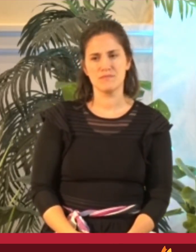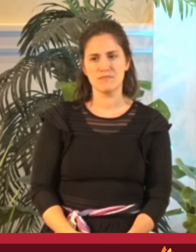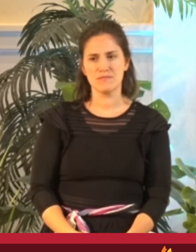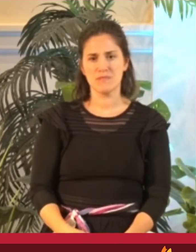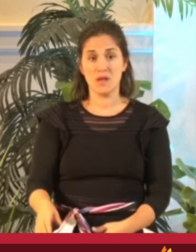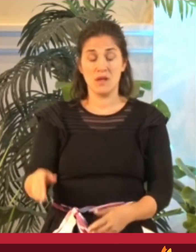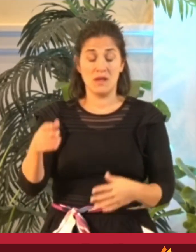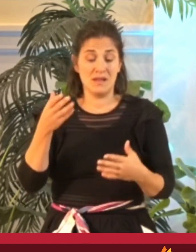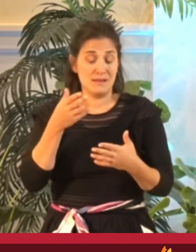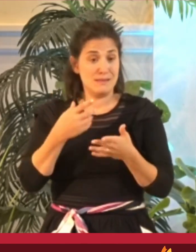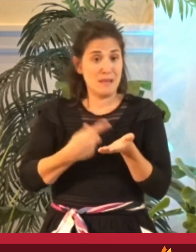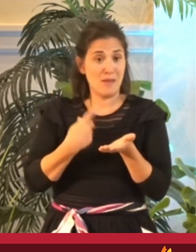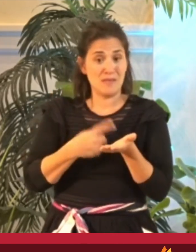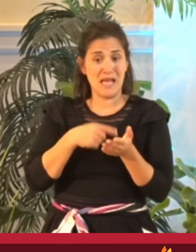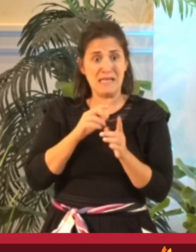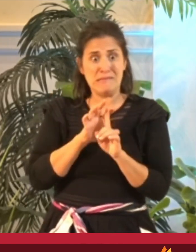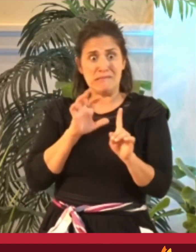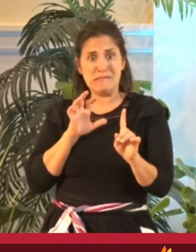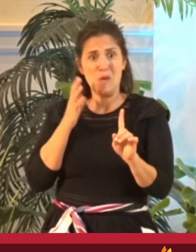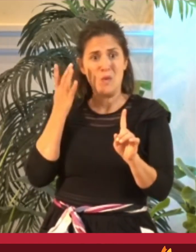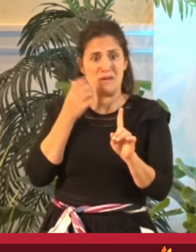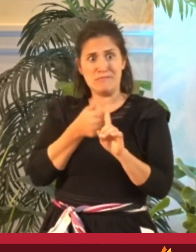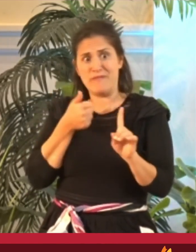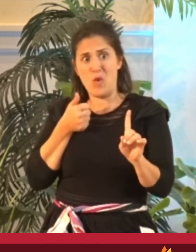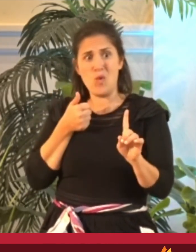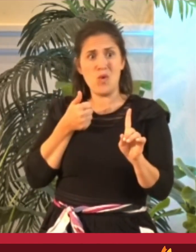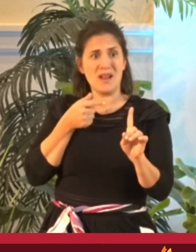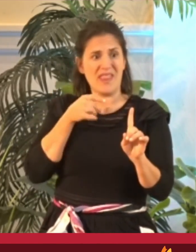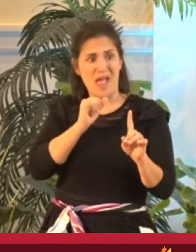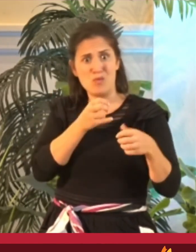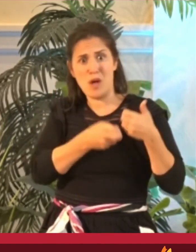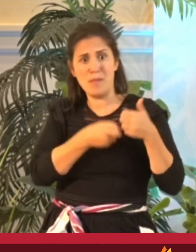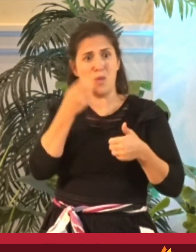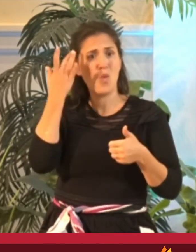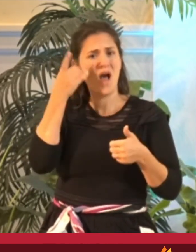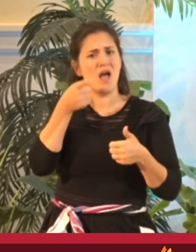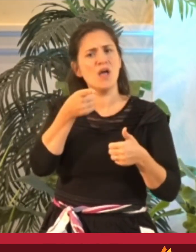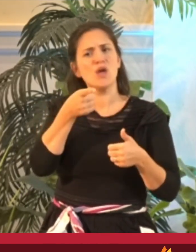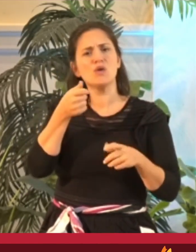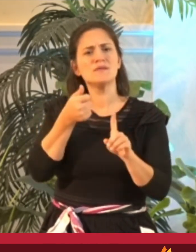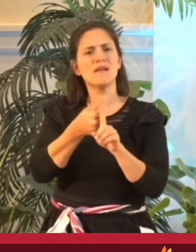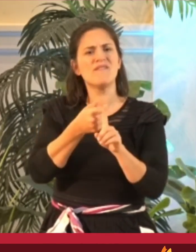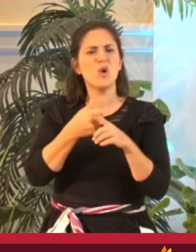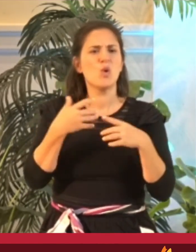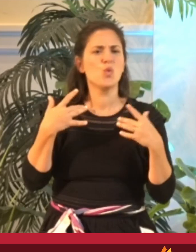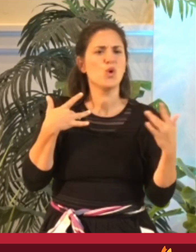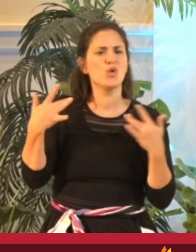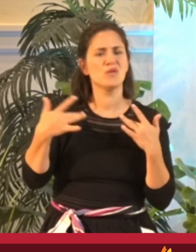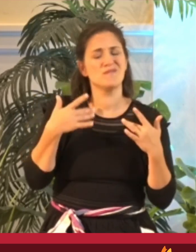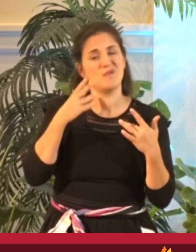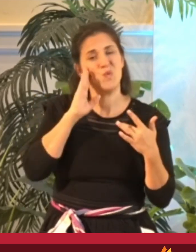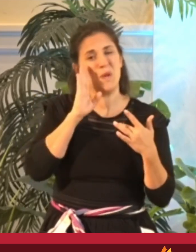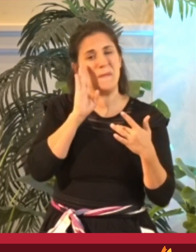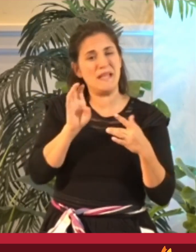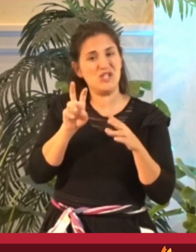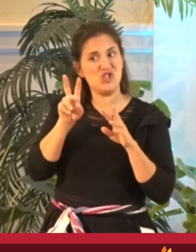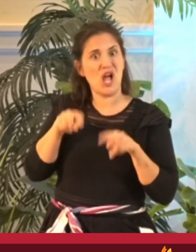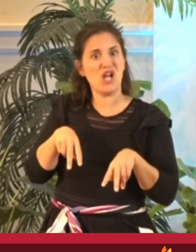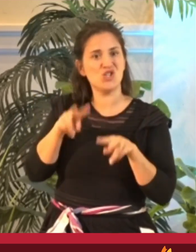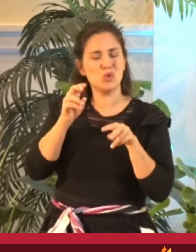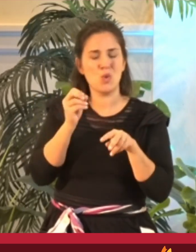it wrong, being judged, or feeling vulnerable. So what do?